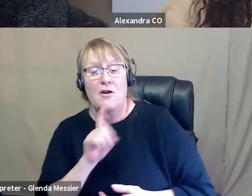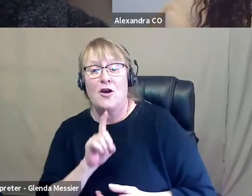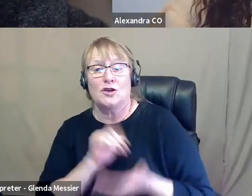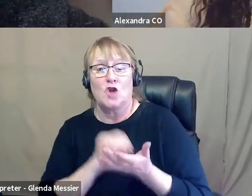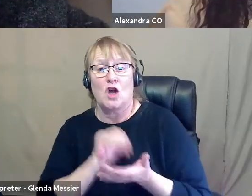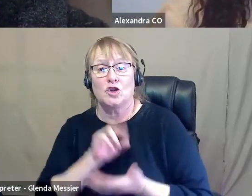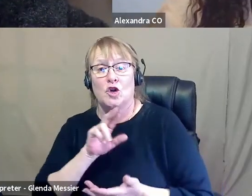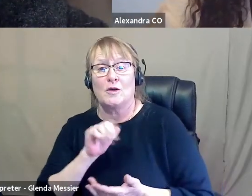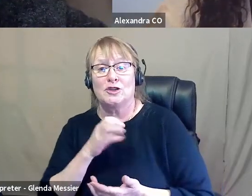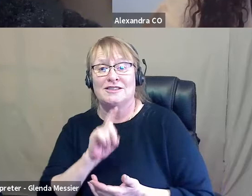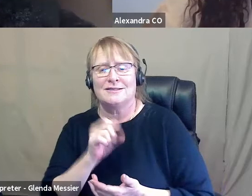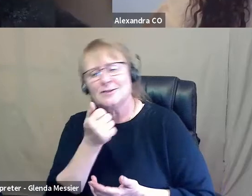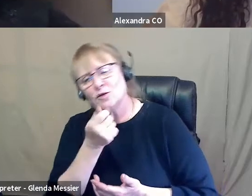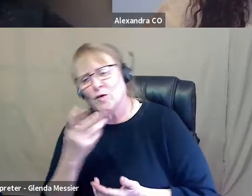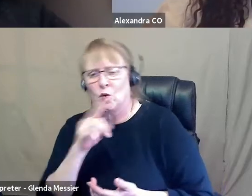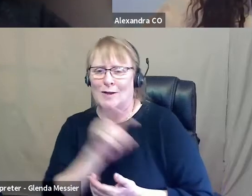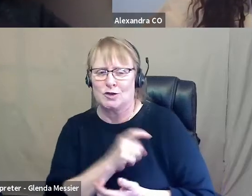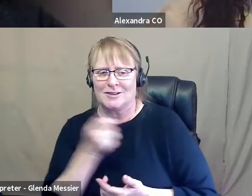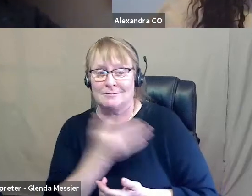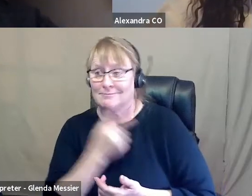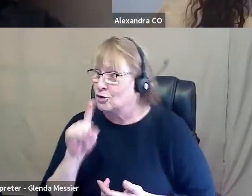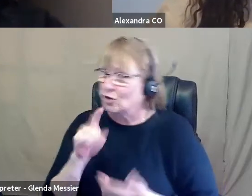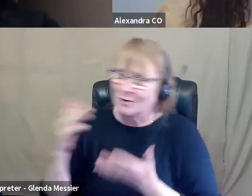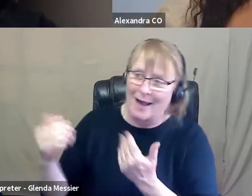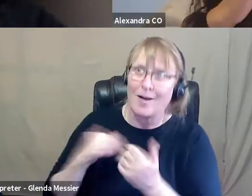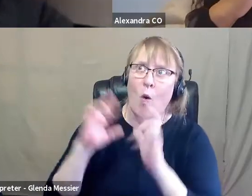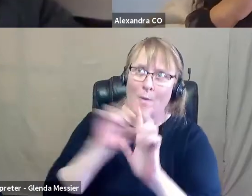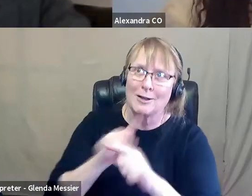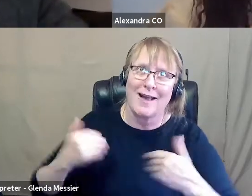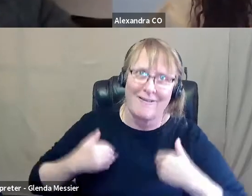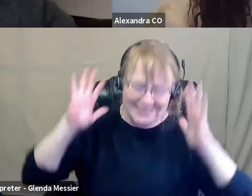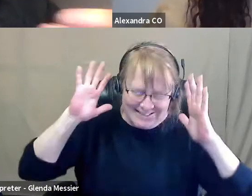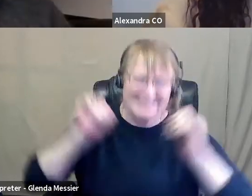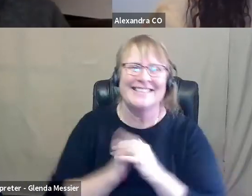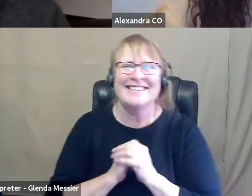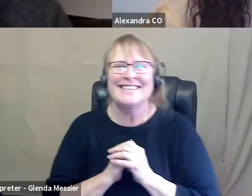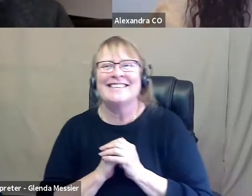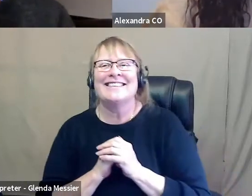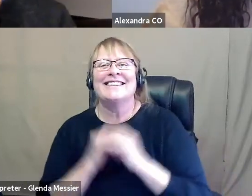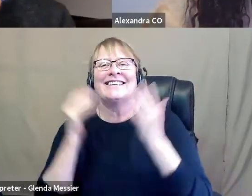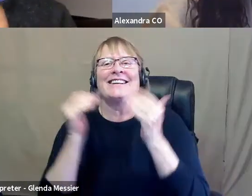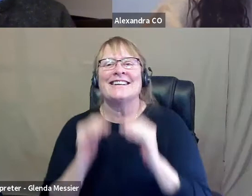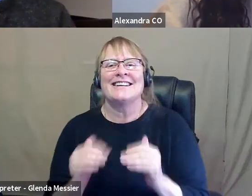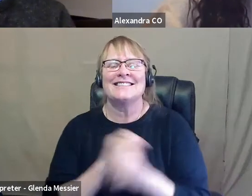some questions for you. Some more. Good. So I got the answer. Okay, next question.